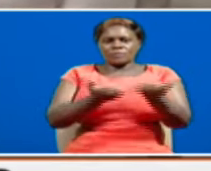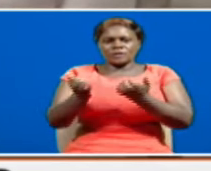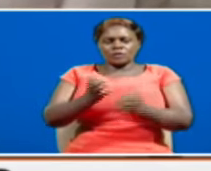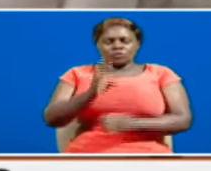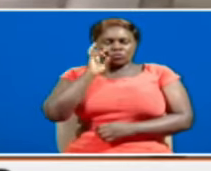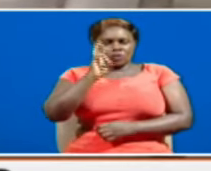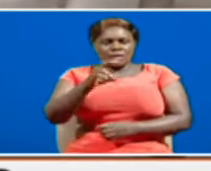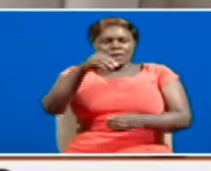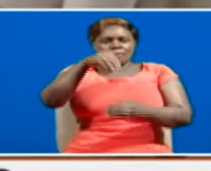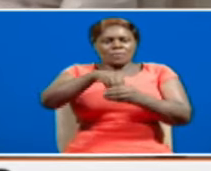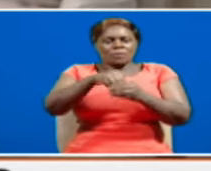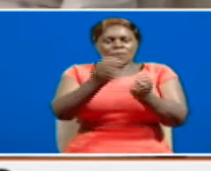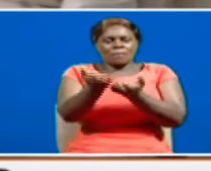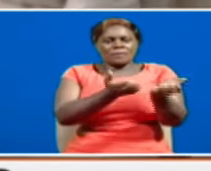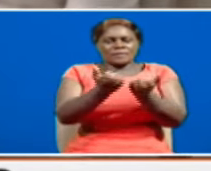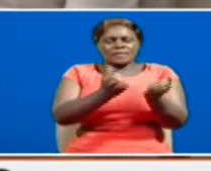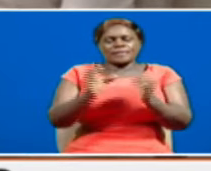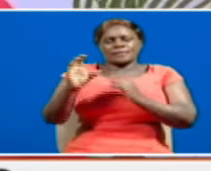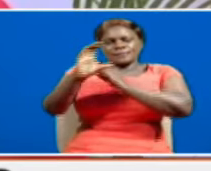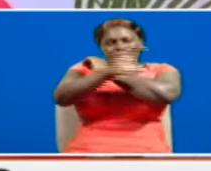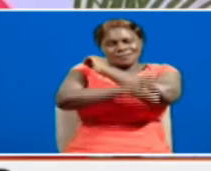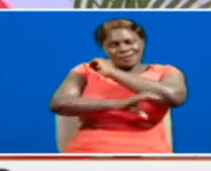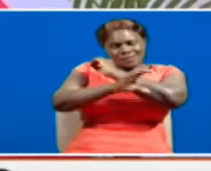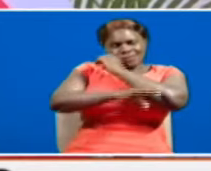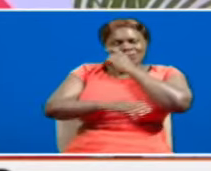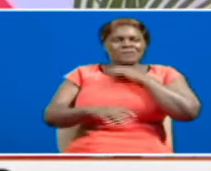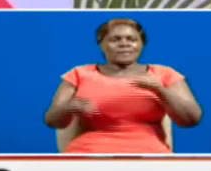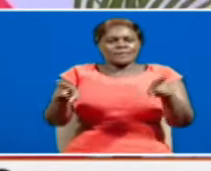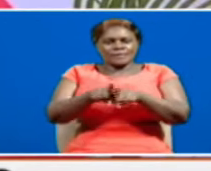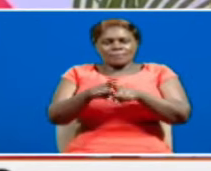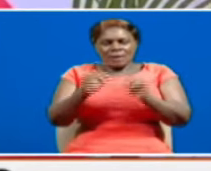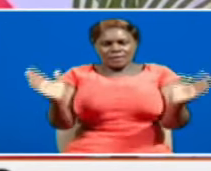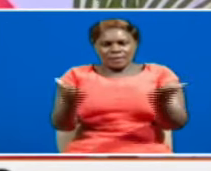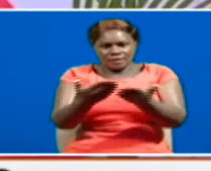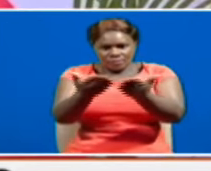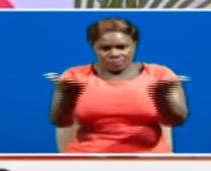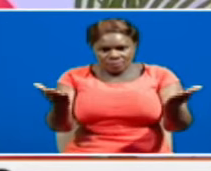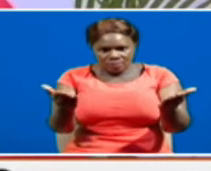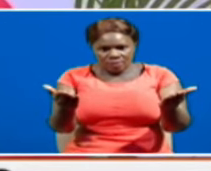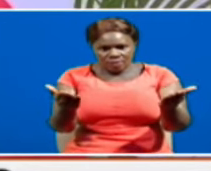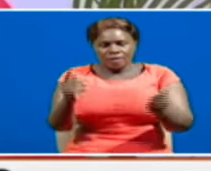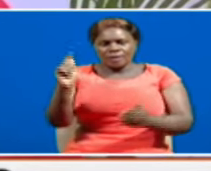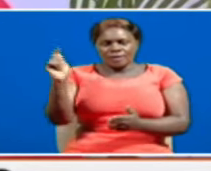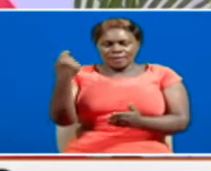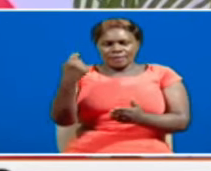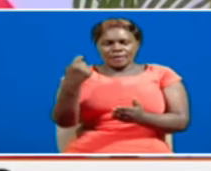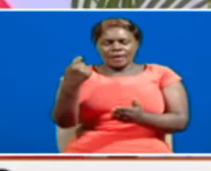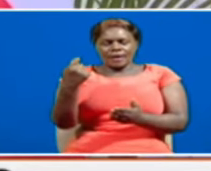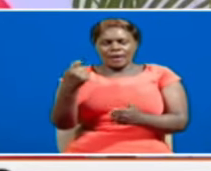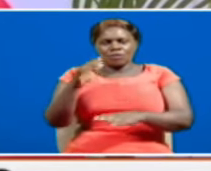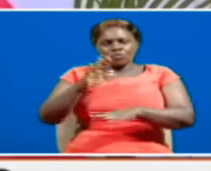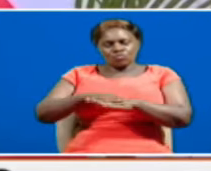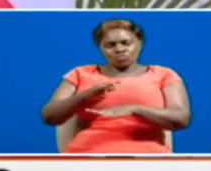exploit investment opportunities in the country. I also encourage them to leverage Kenya's strategic